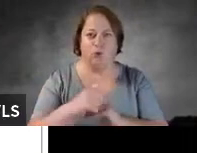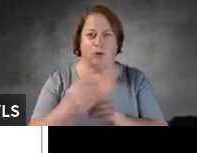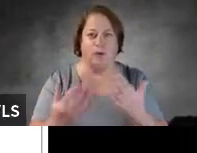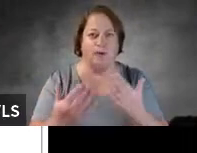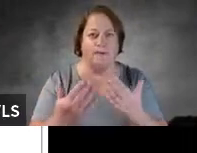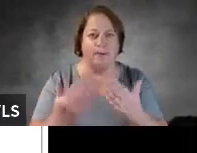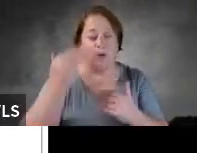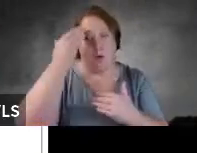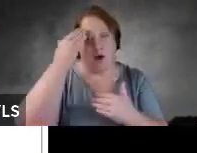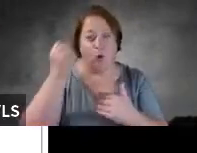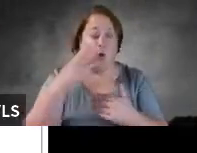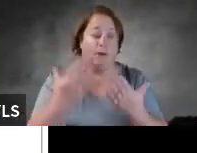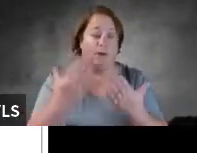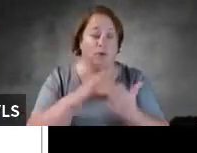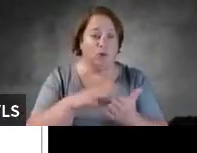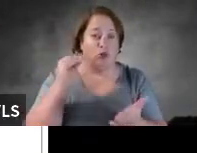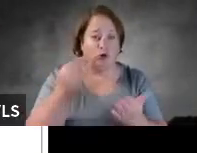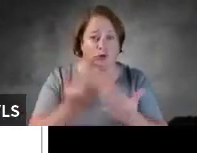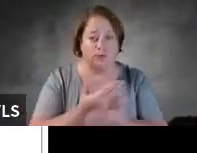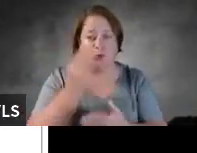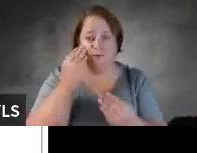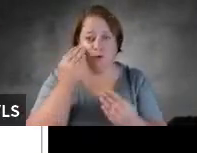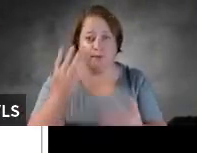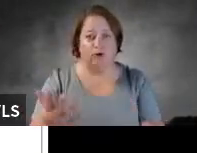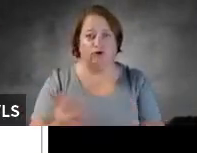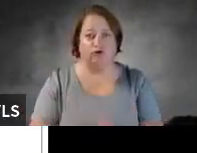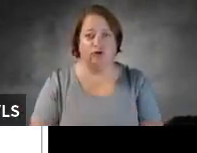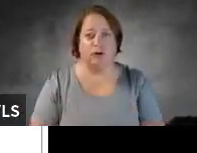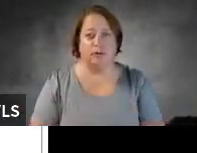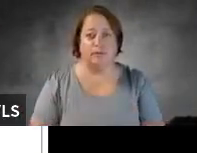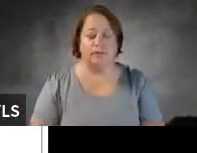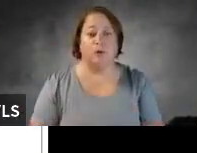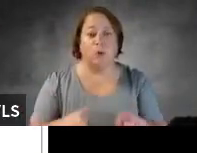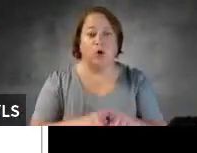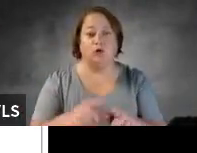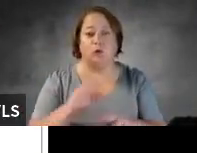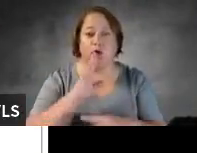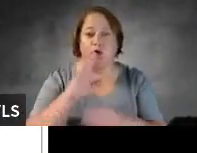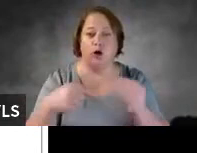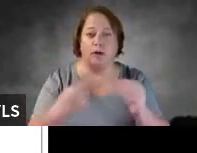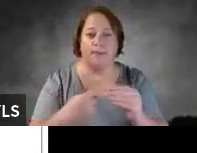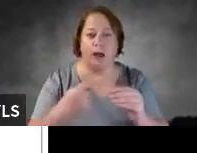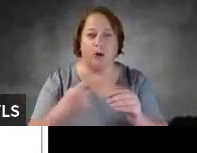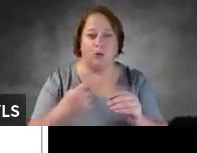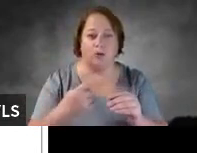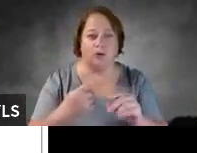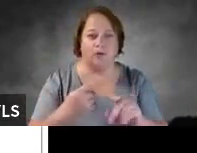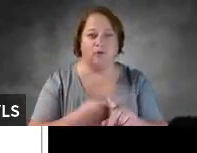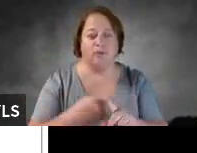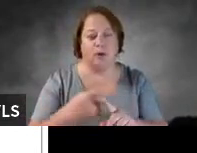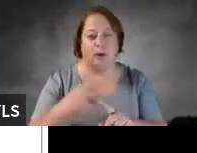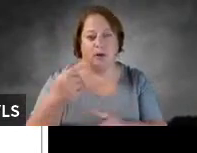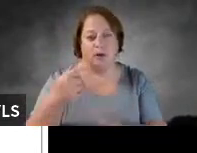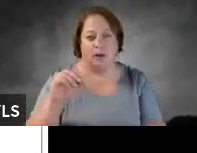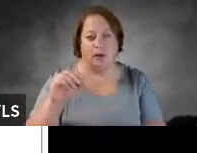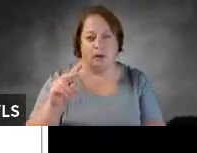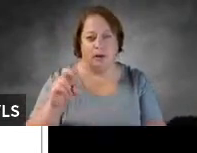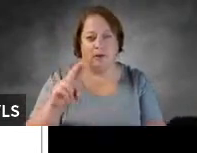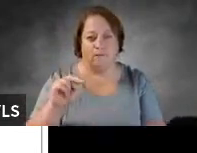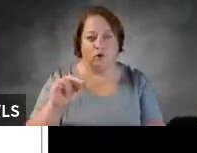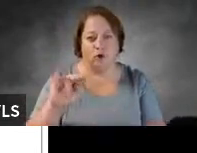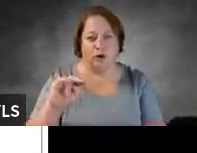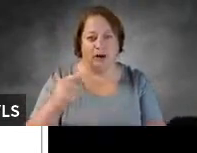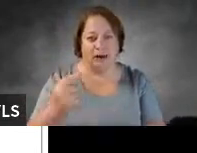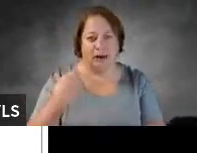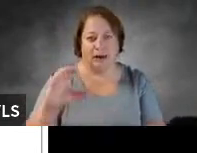of it, or you might learn something, some new information. We're also going to talk about from our governing council perspective that you know, what